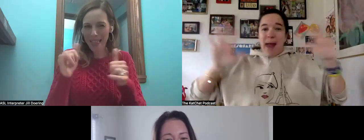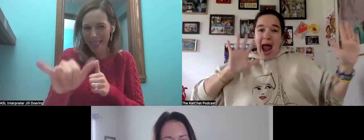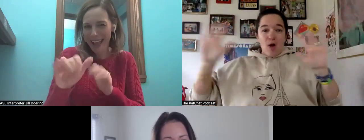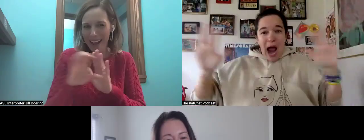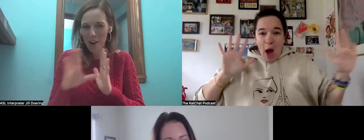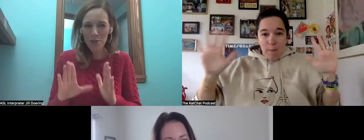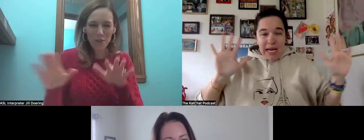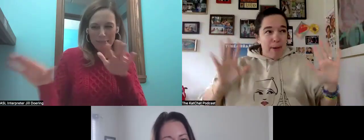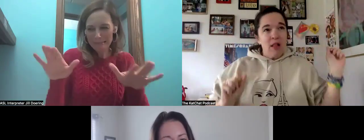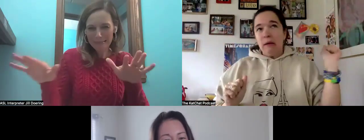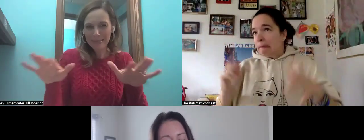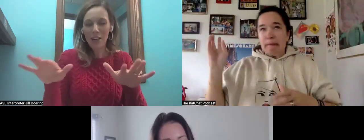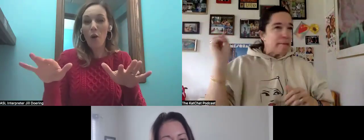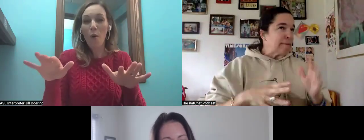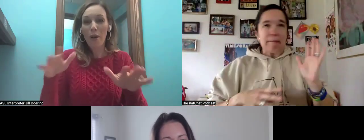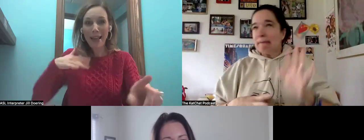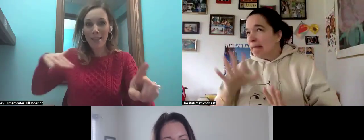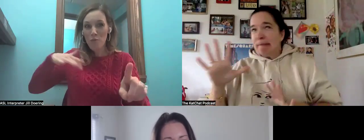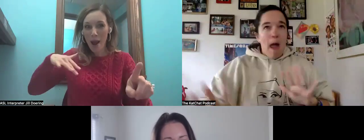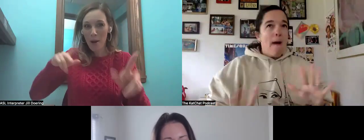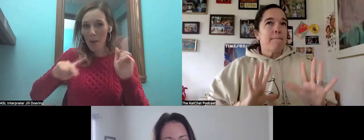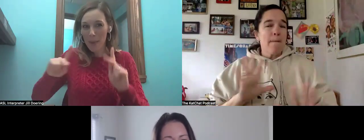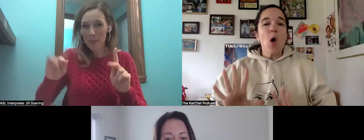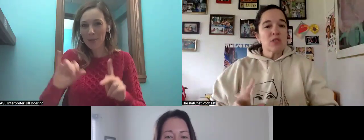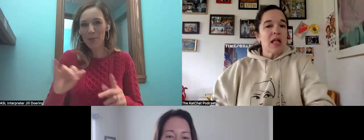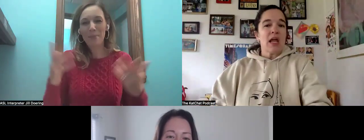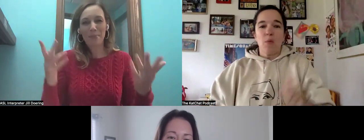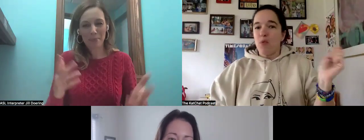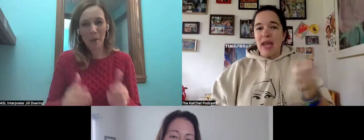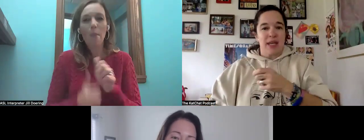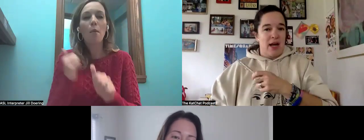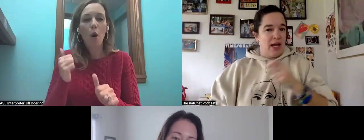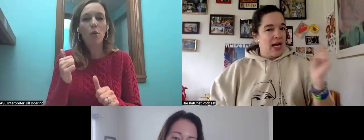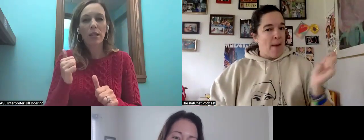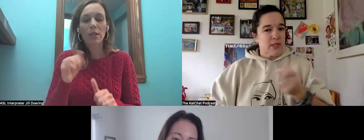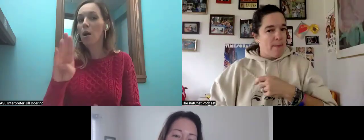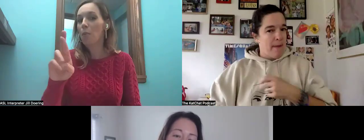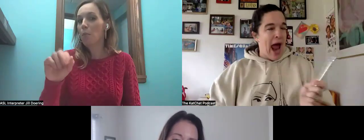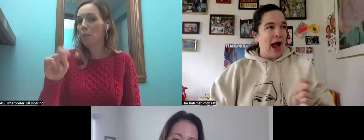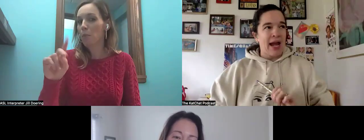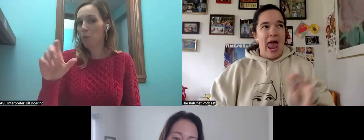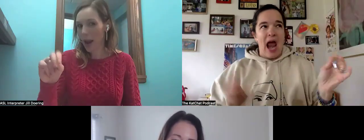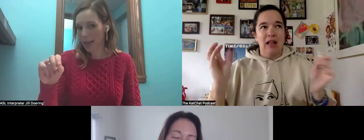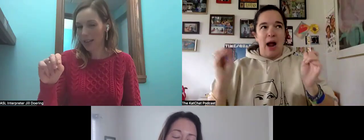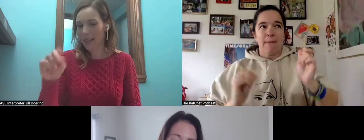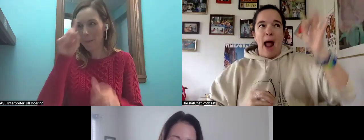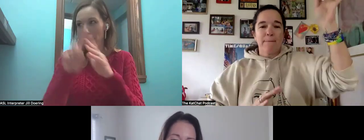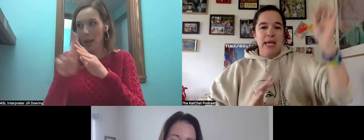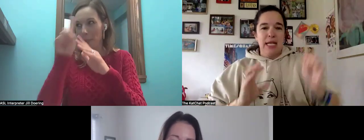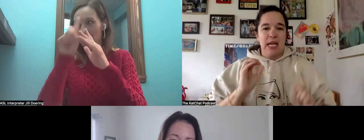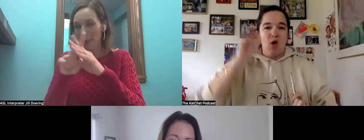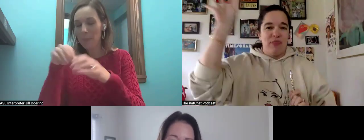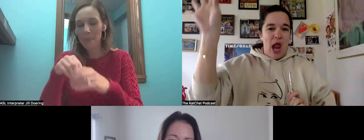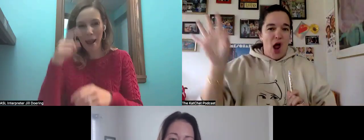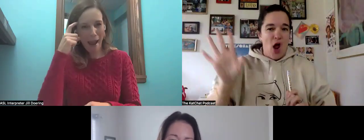like the background people, Yeah. but mostly Brendan kept coming back. And I had like a pop